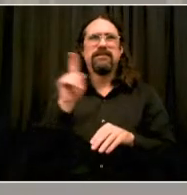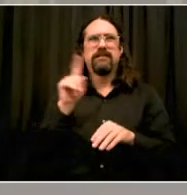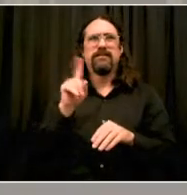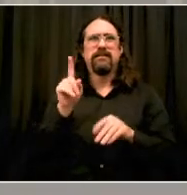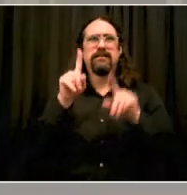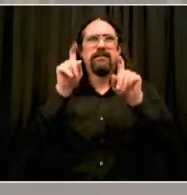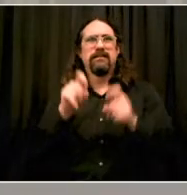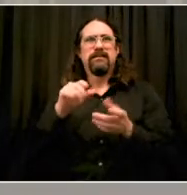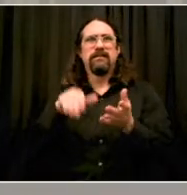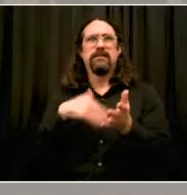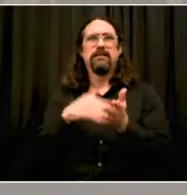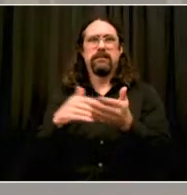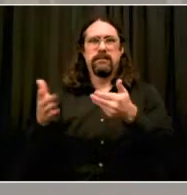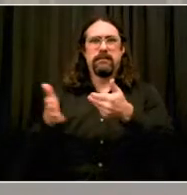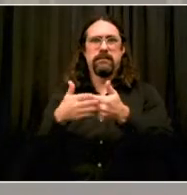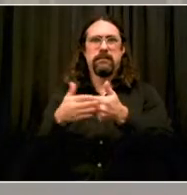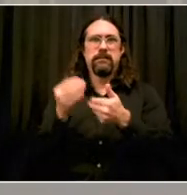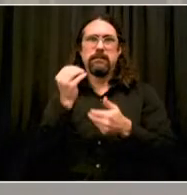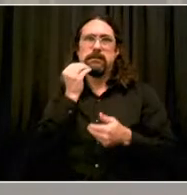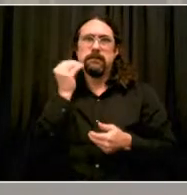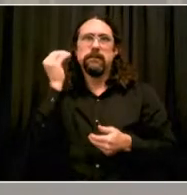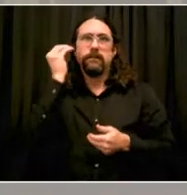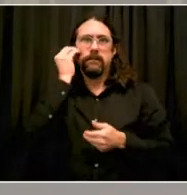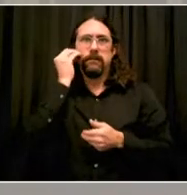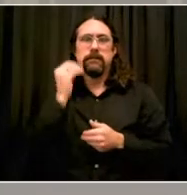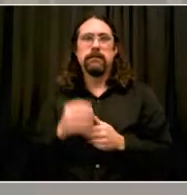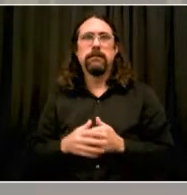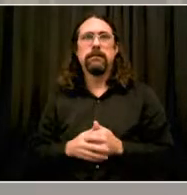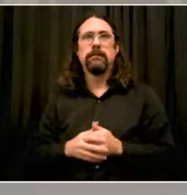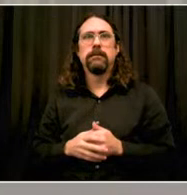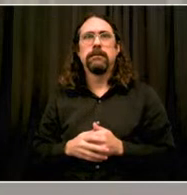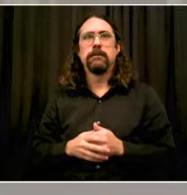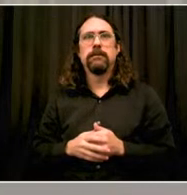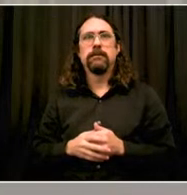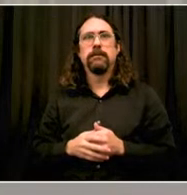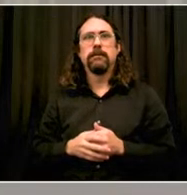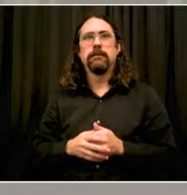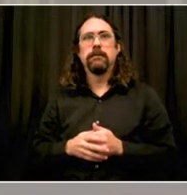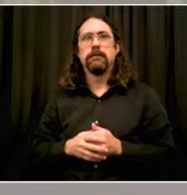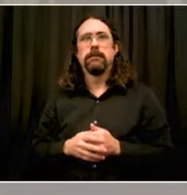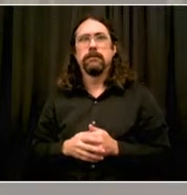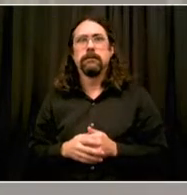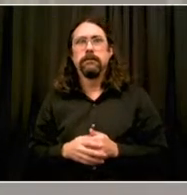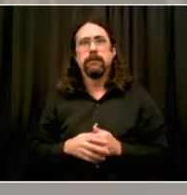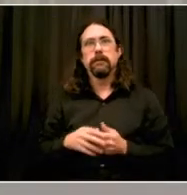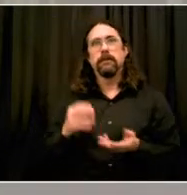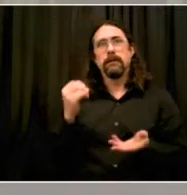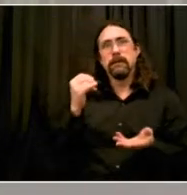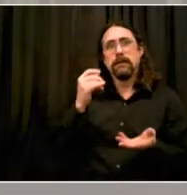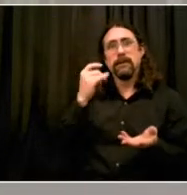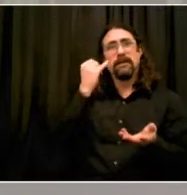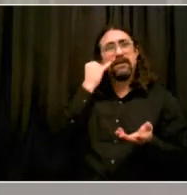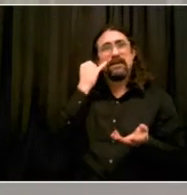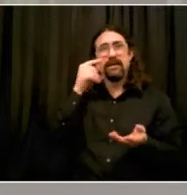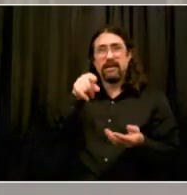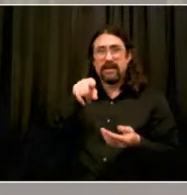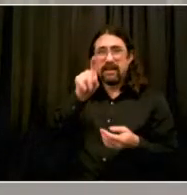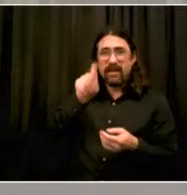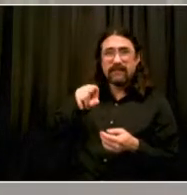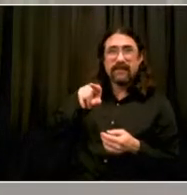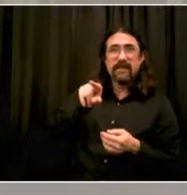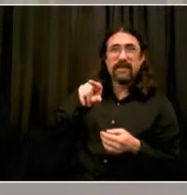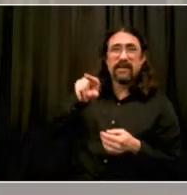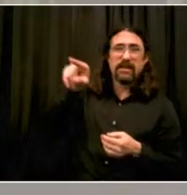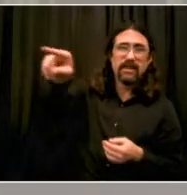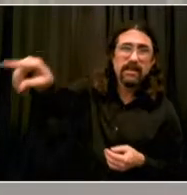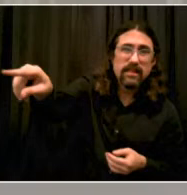to get there, they should, of course, make sure that they are wearing a face covering to and from that.